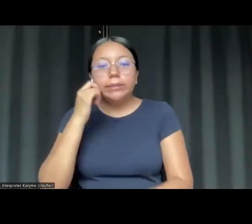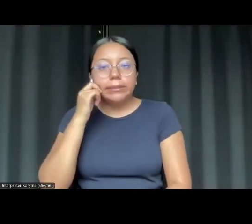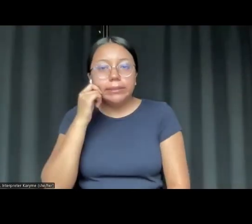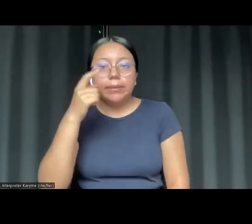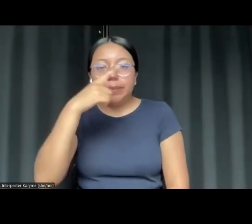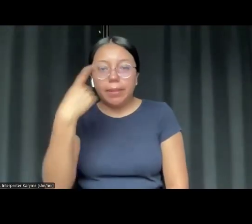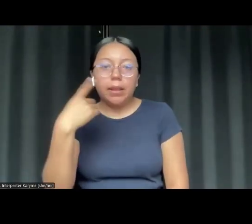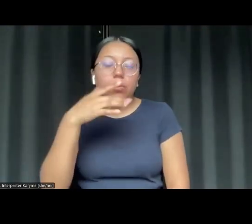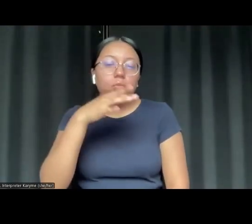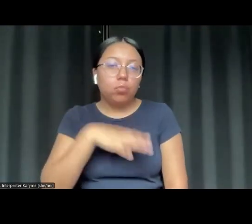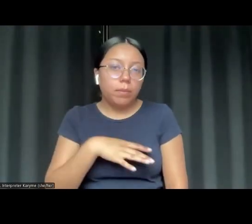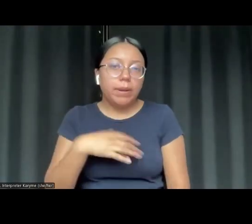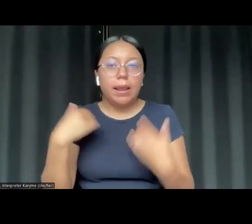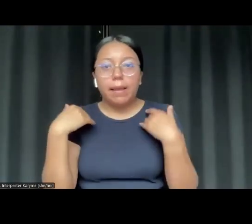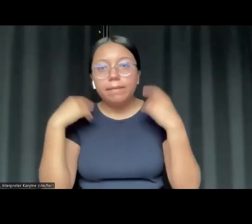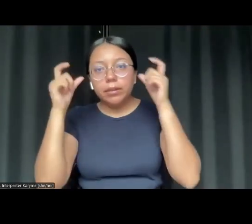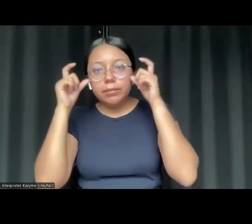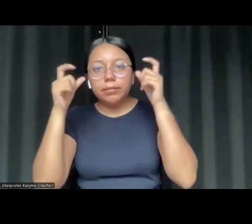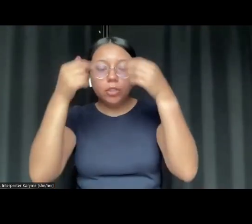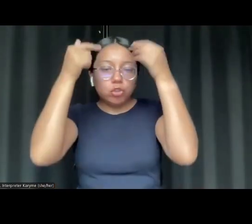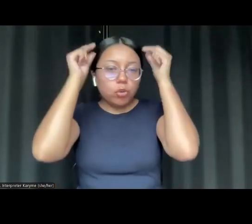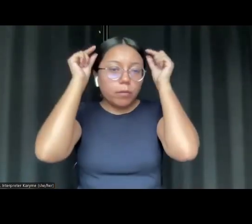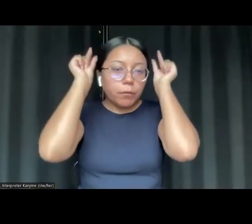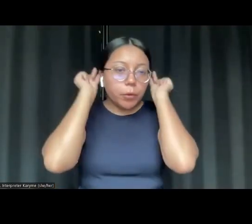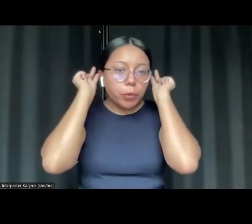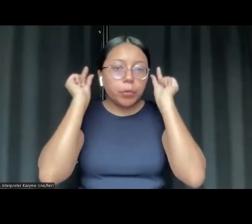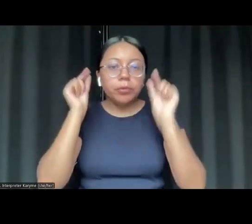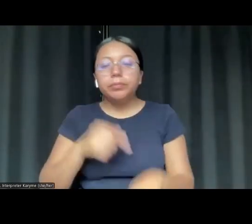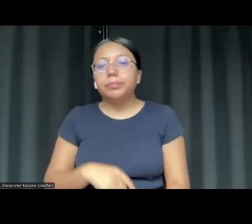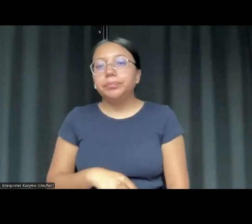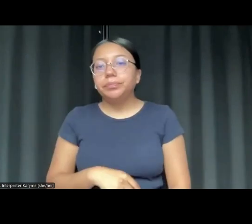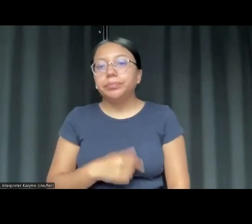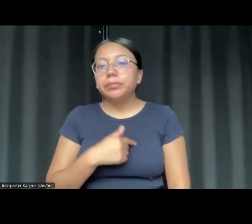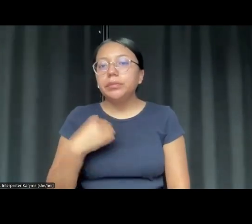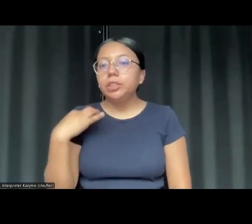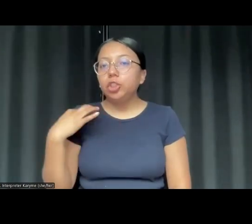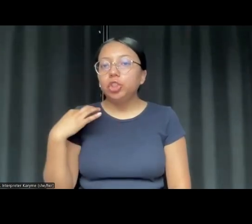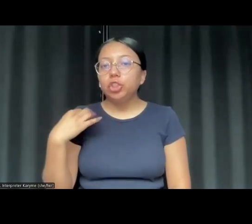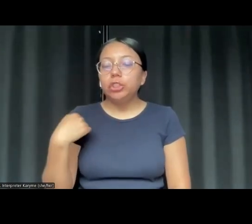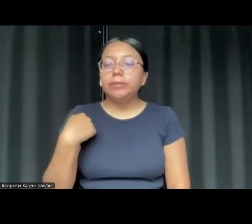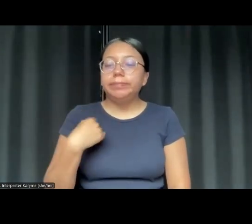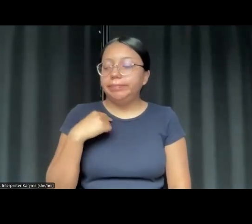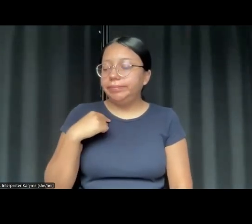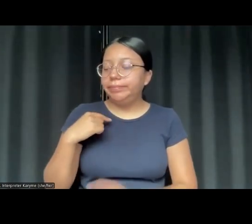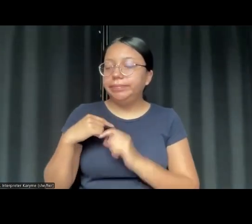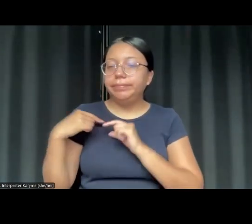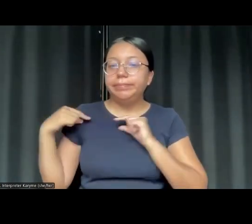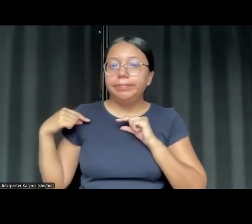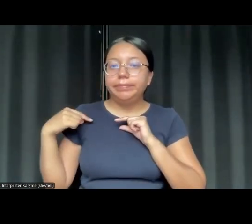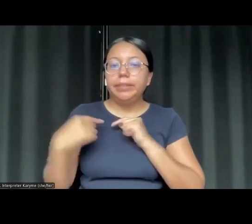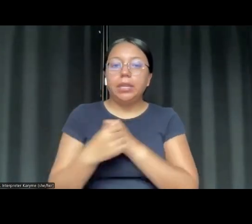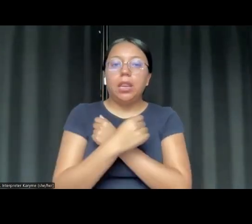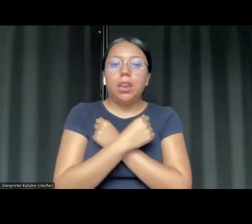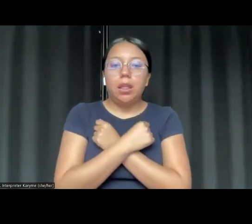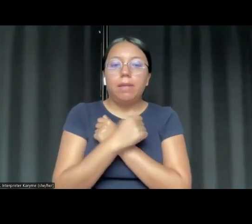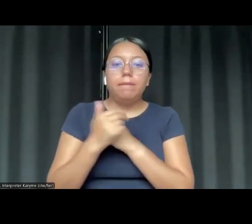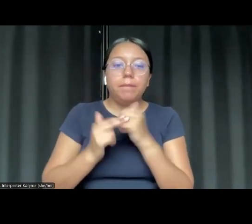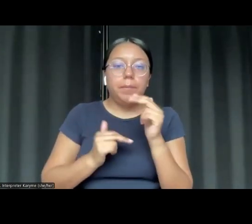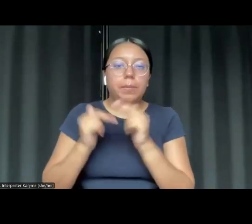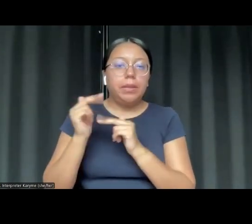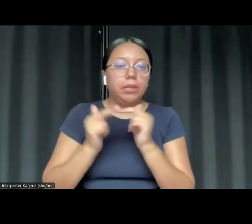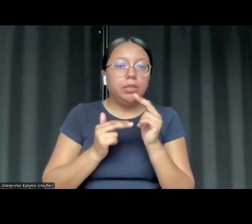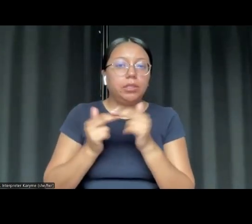with glasses, and I'm wearing a shirt that says the love building, trying to